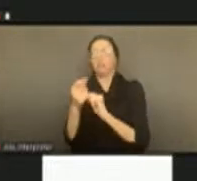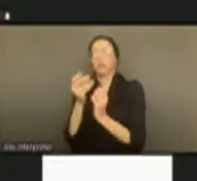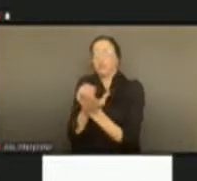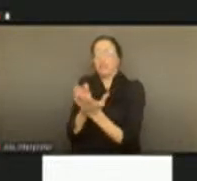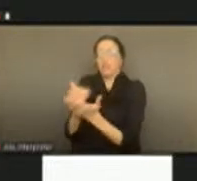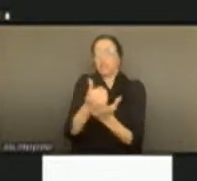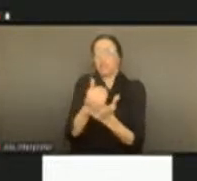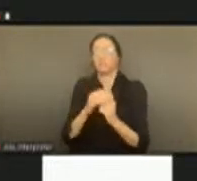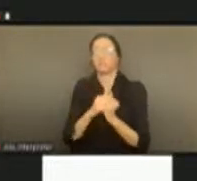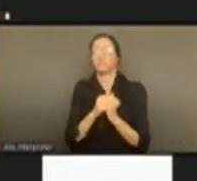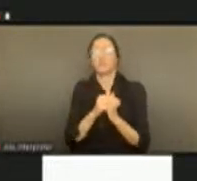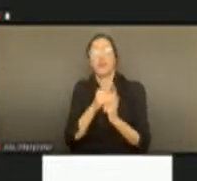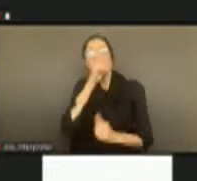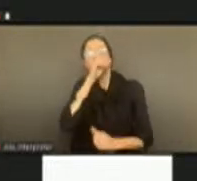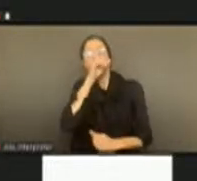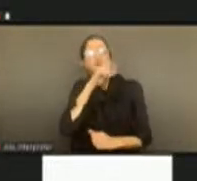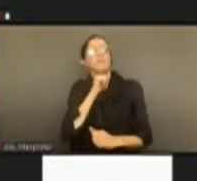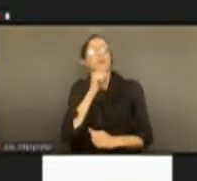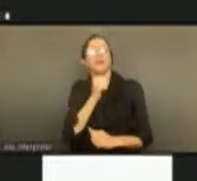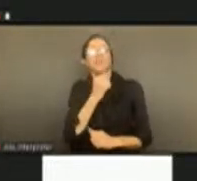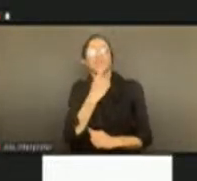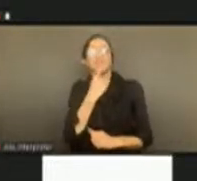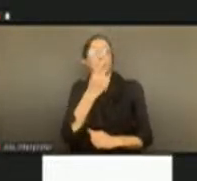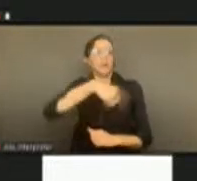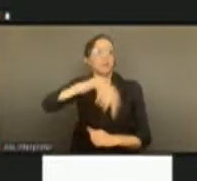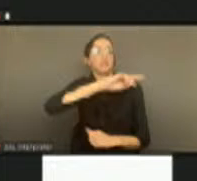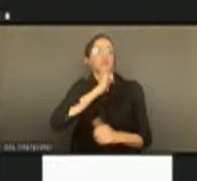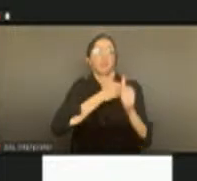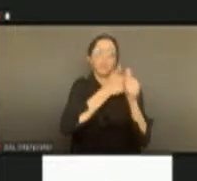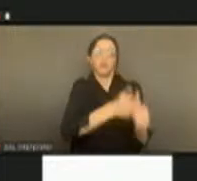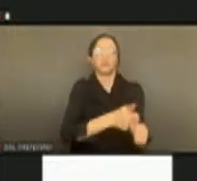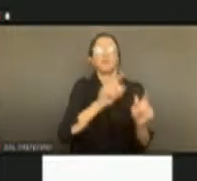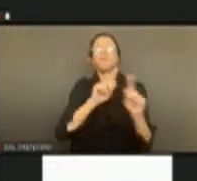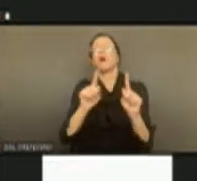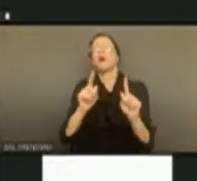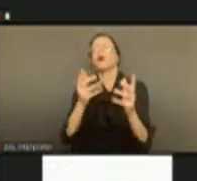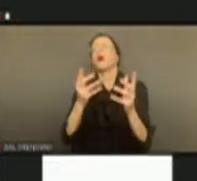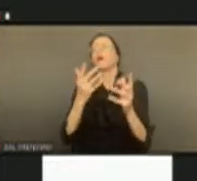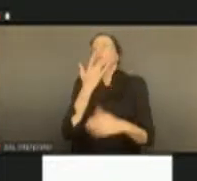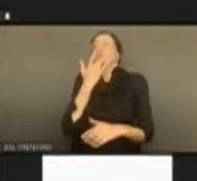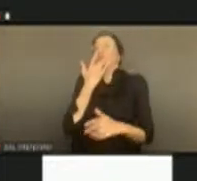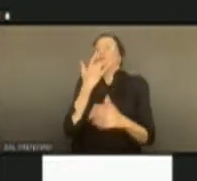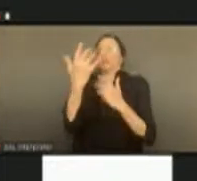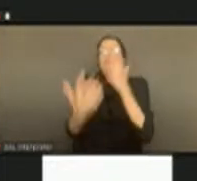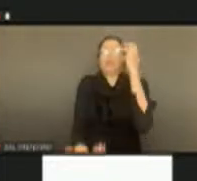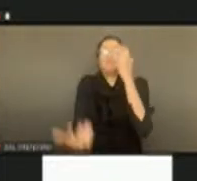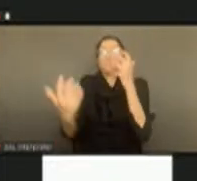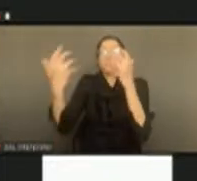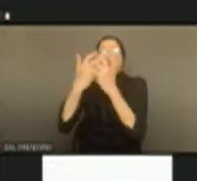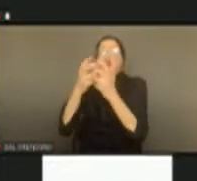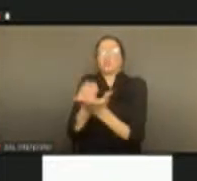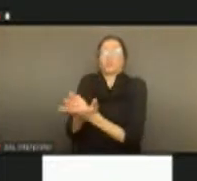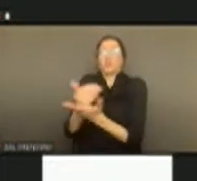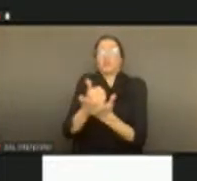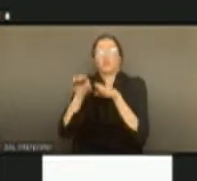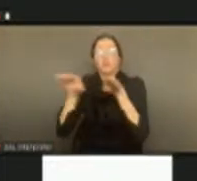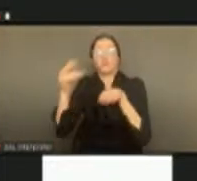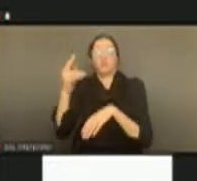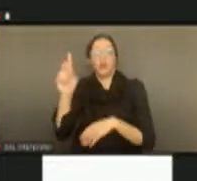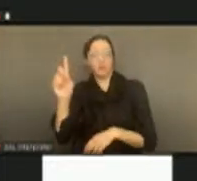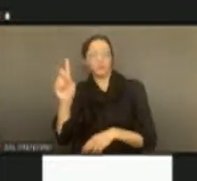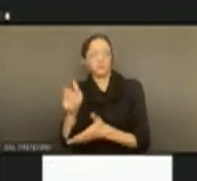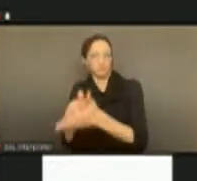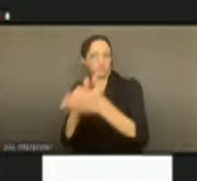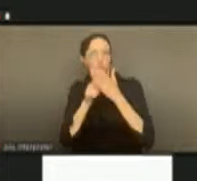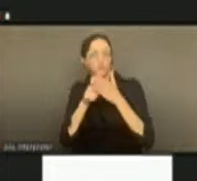but they do match the income level that HUD allows for people to move into public housing